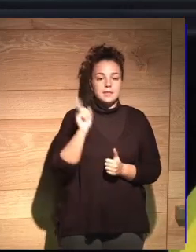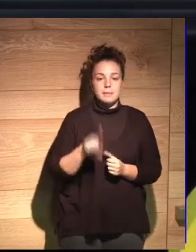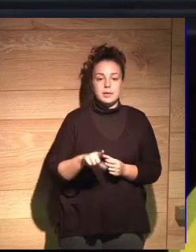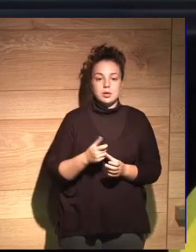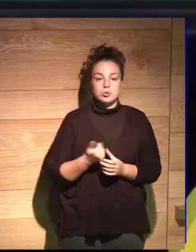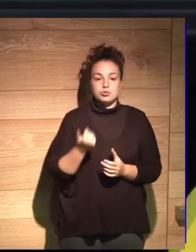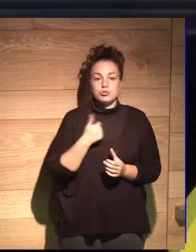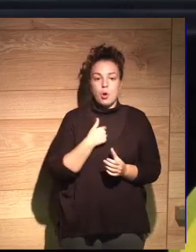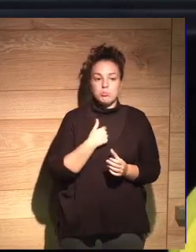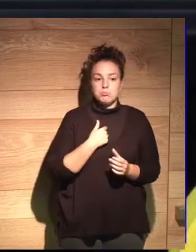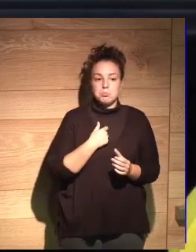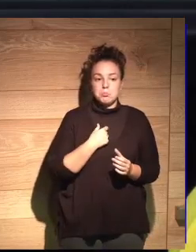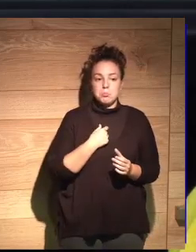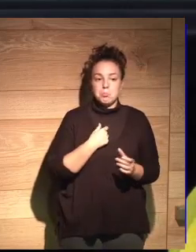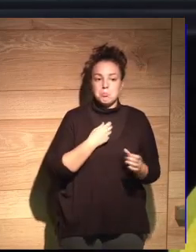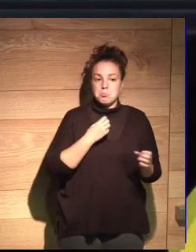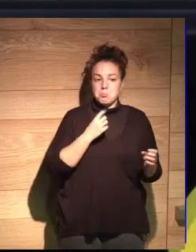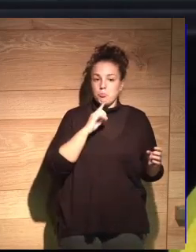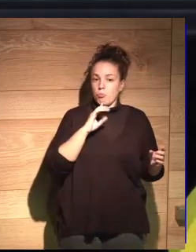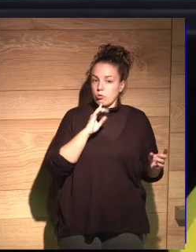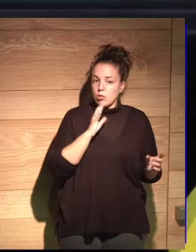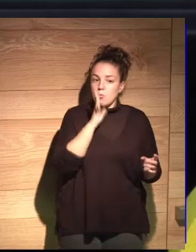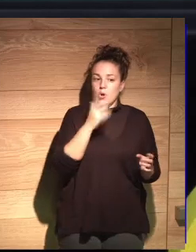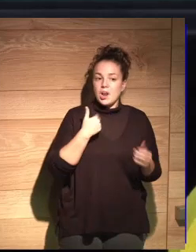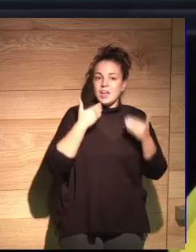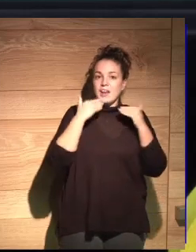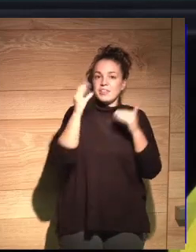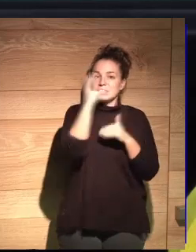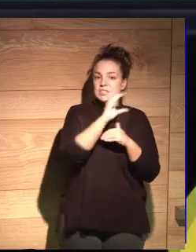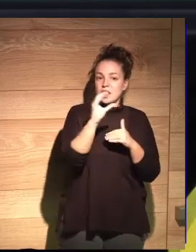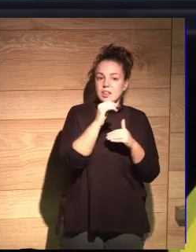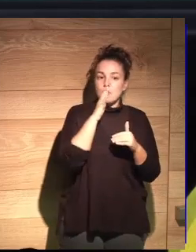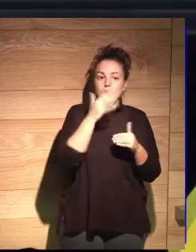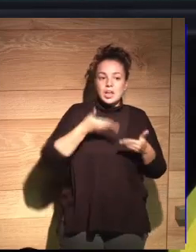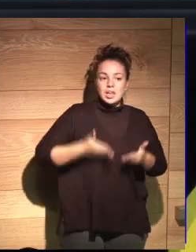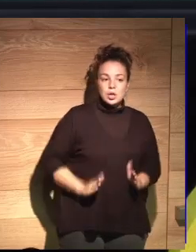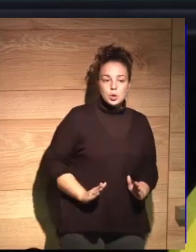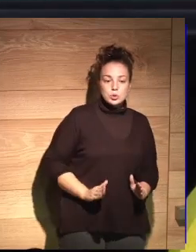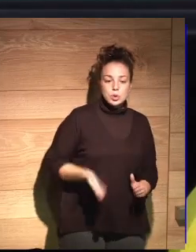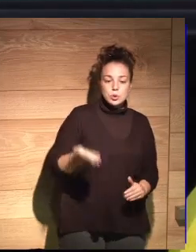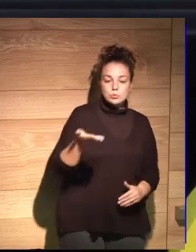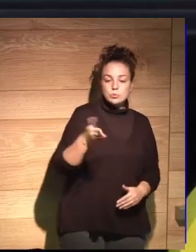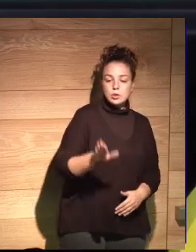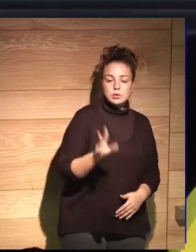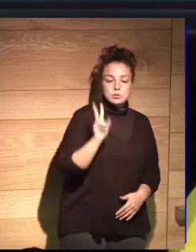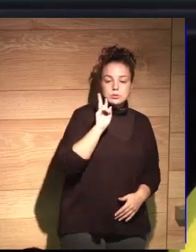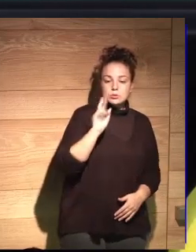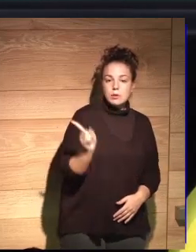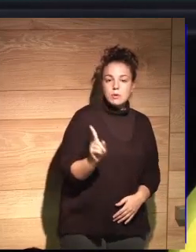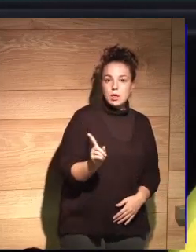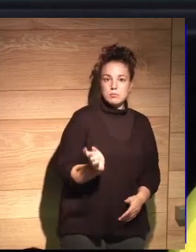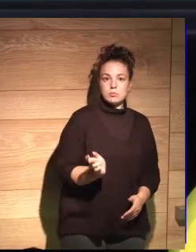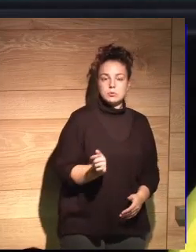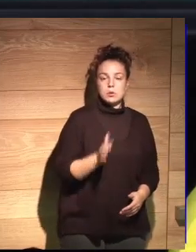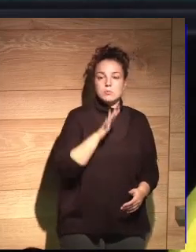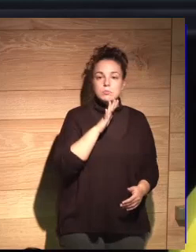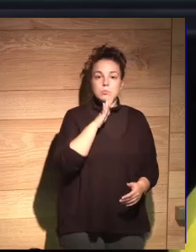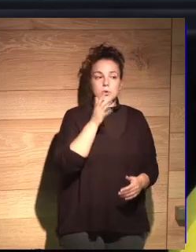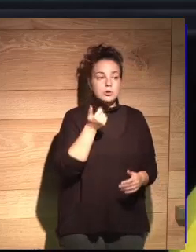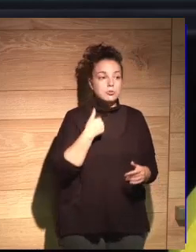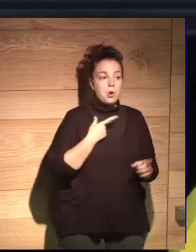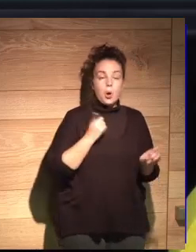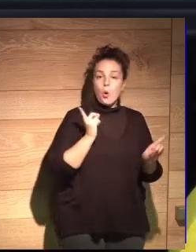And obviously, I'm happy that science allows us not to see our kids